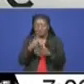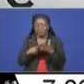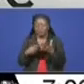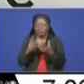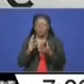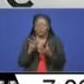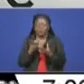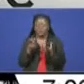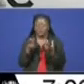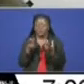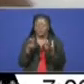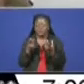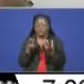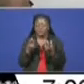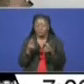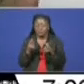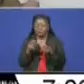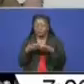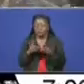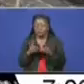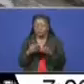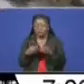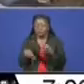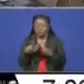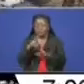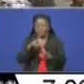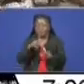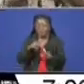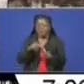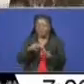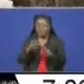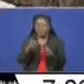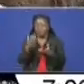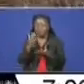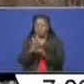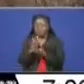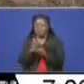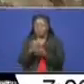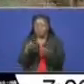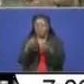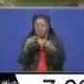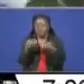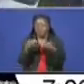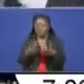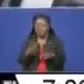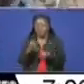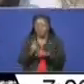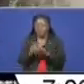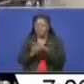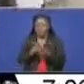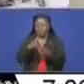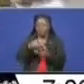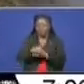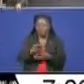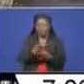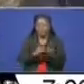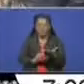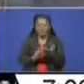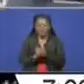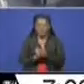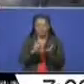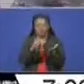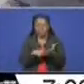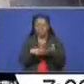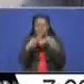of merchants from overpricing the Bahamian. Now, Sumner says 1 store is open in Abaco and